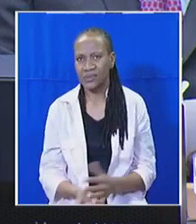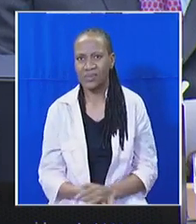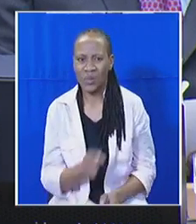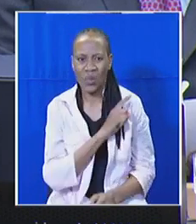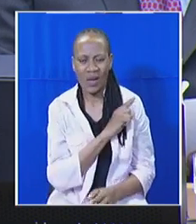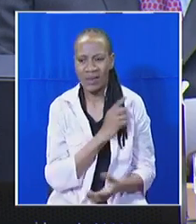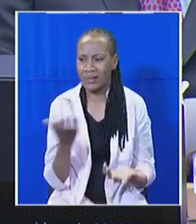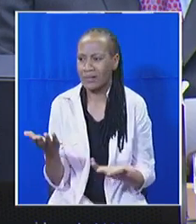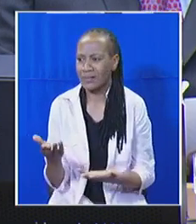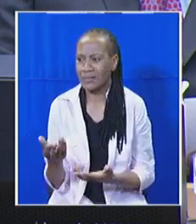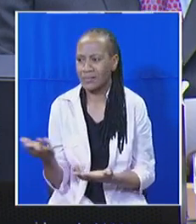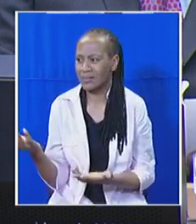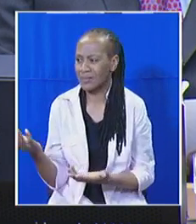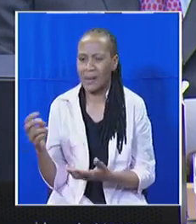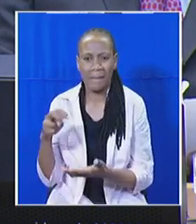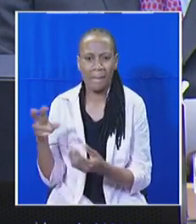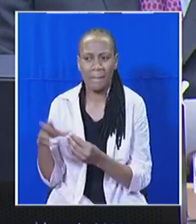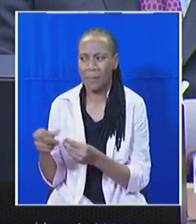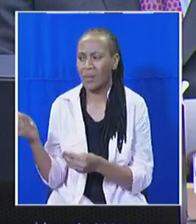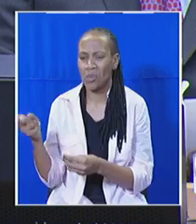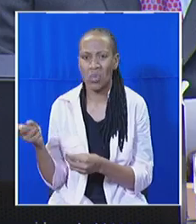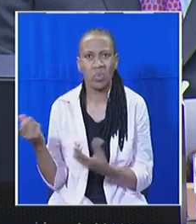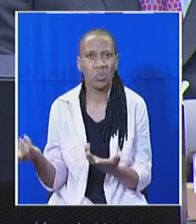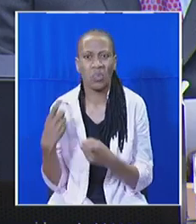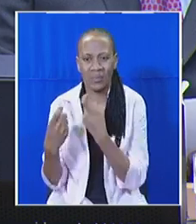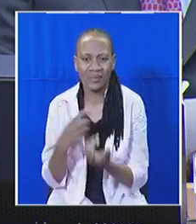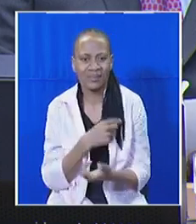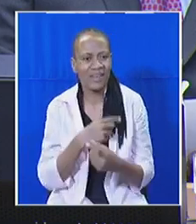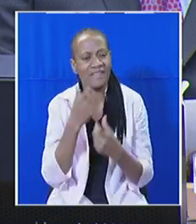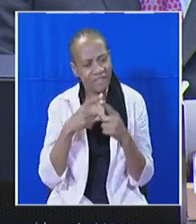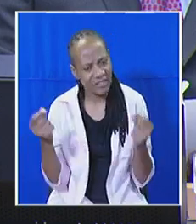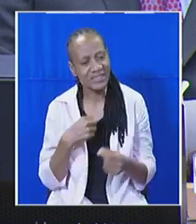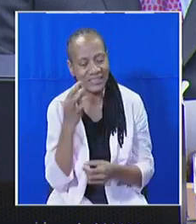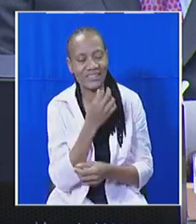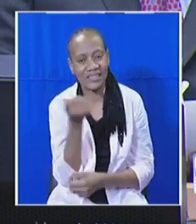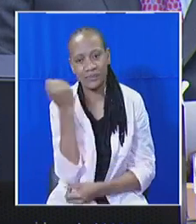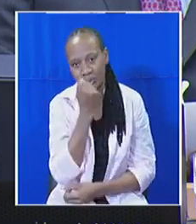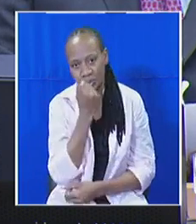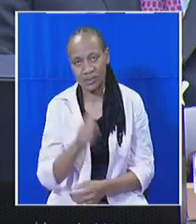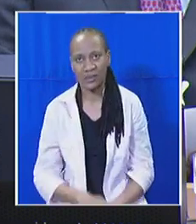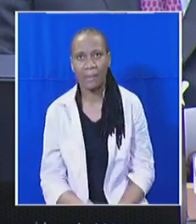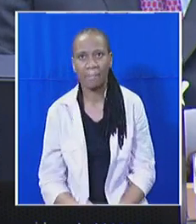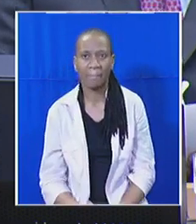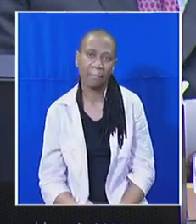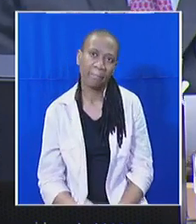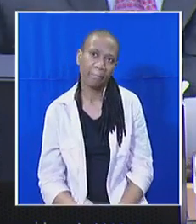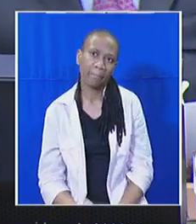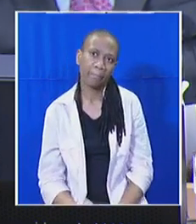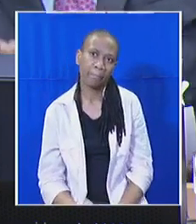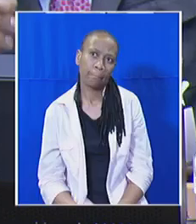reason for that overkill. I apologize and I'm still apologizing. But I was not playing muraba.